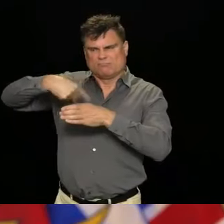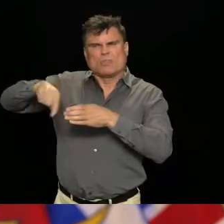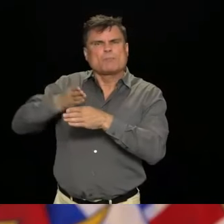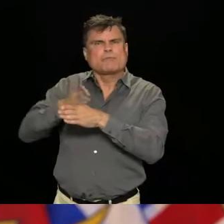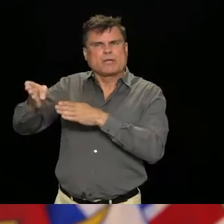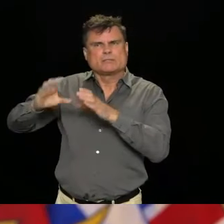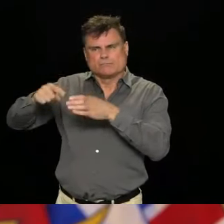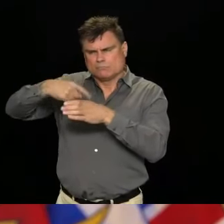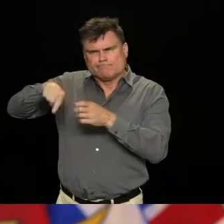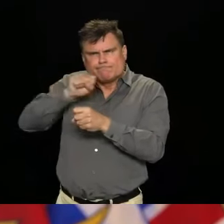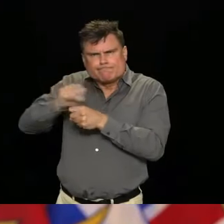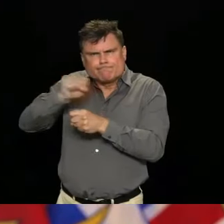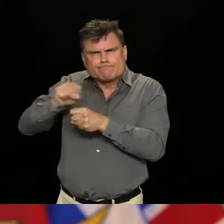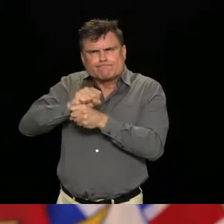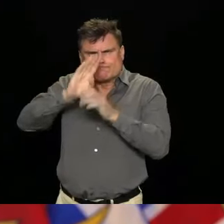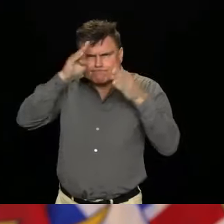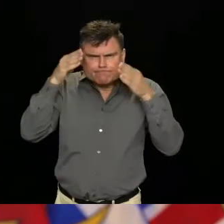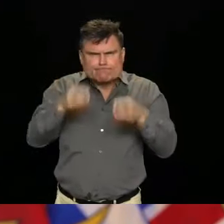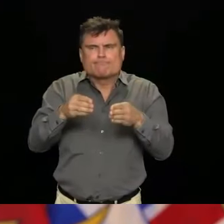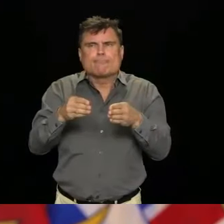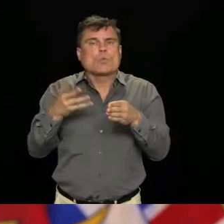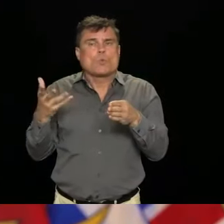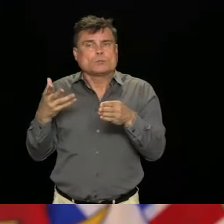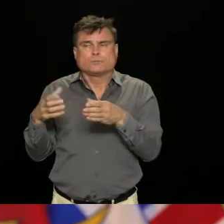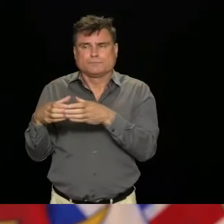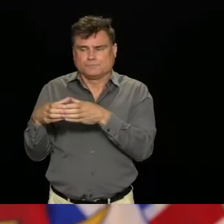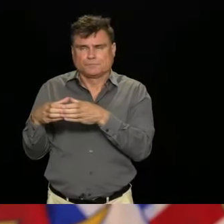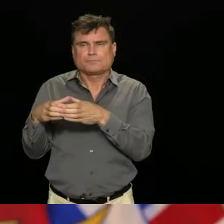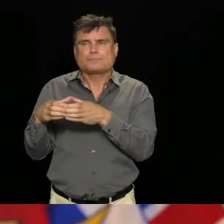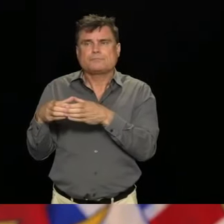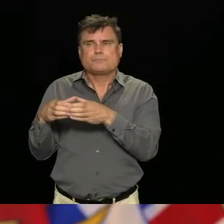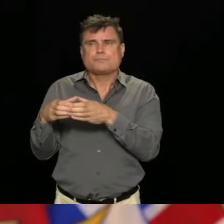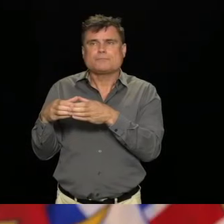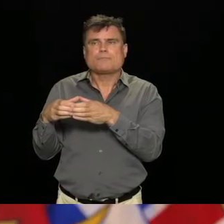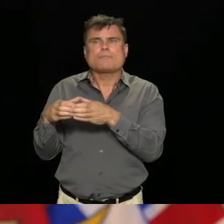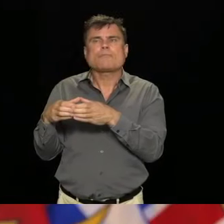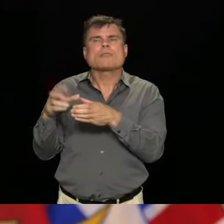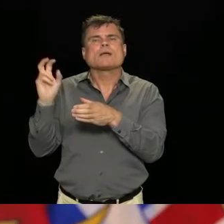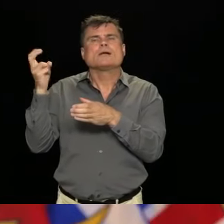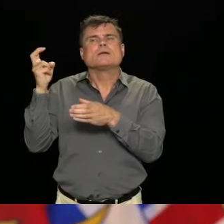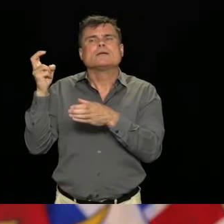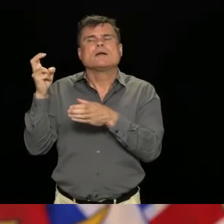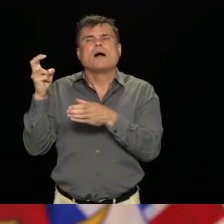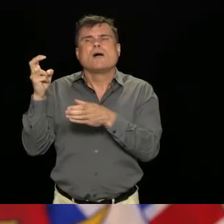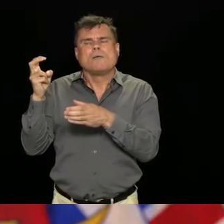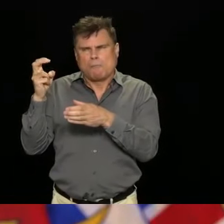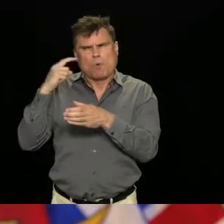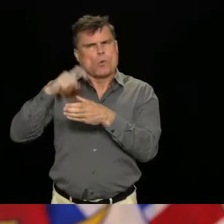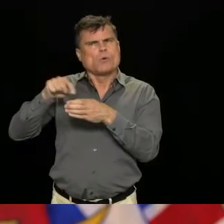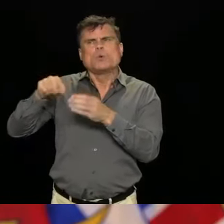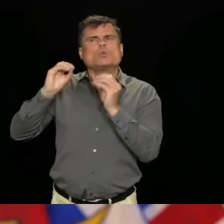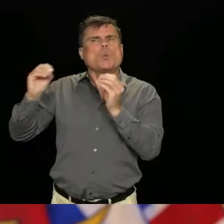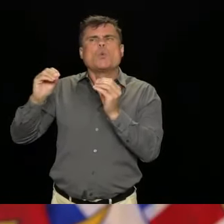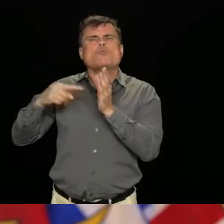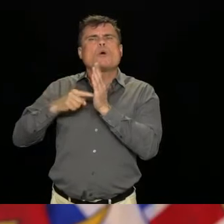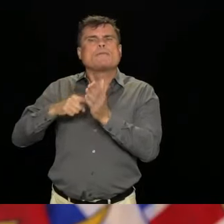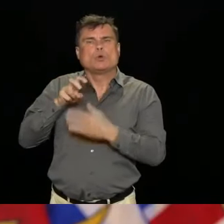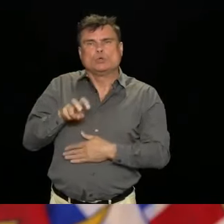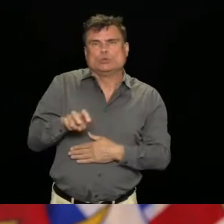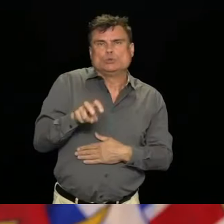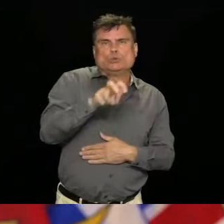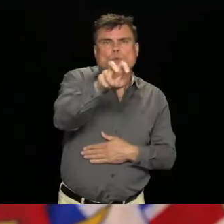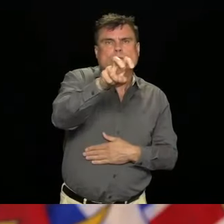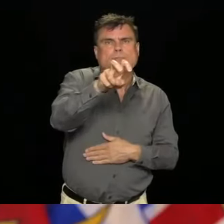forward economically, does not include a representative specifically from the tourism sector. This is an